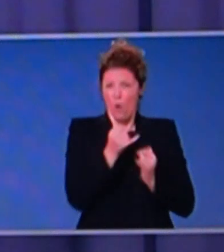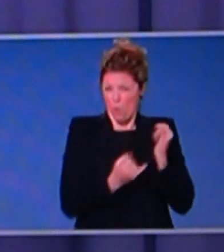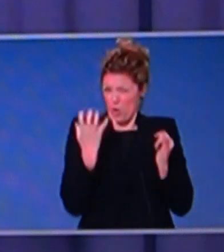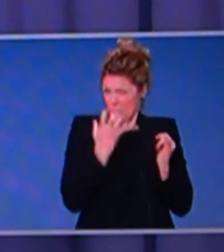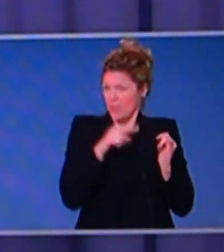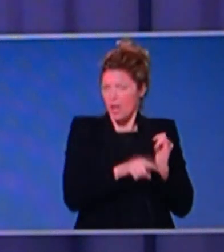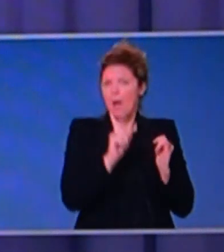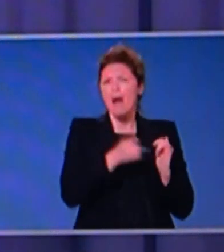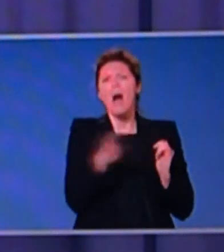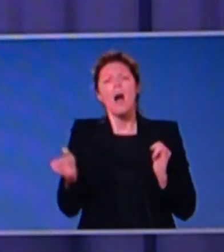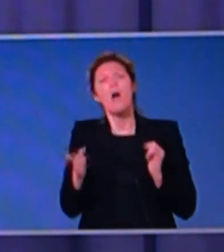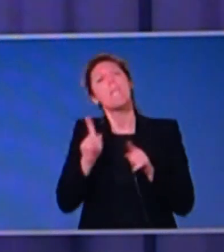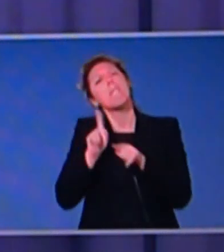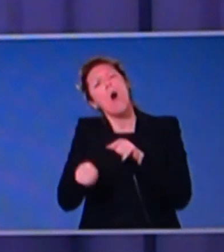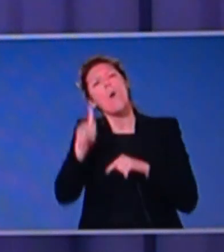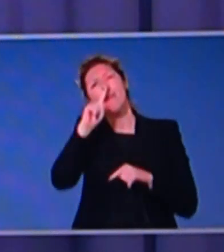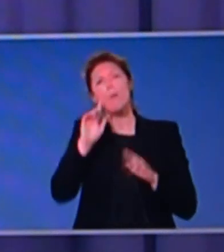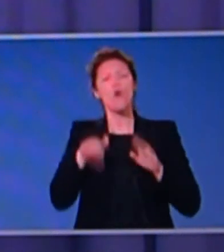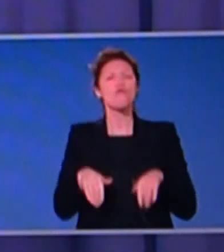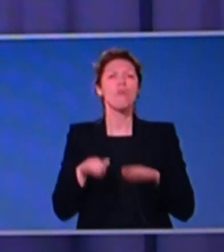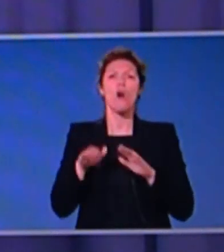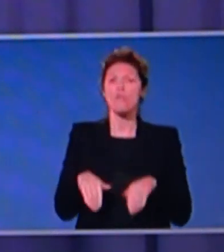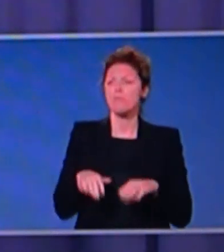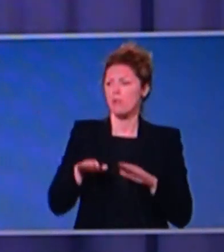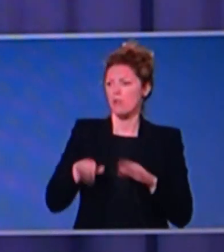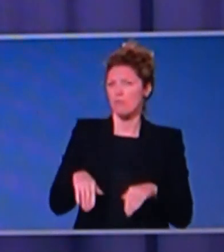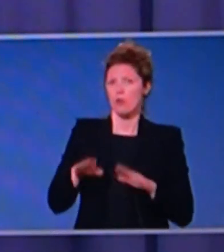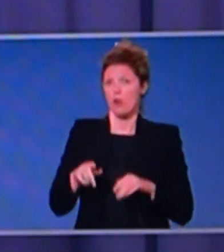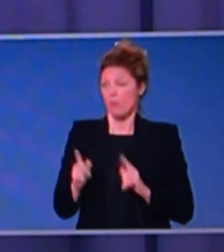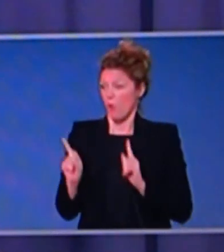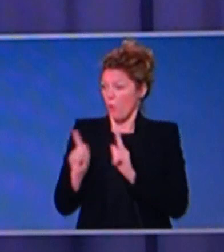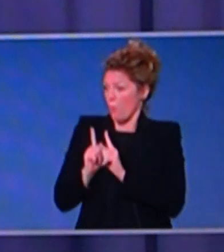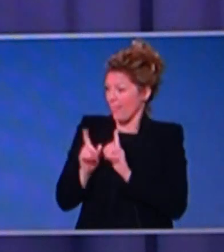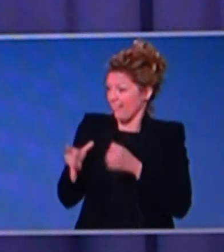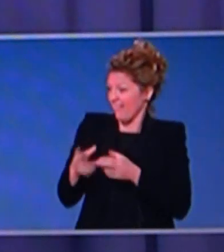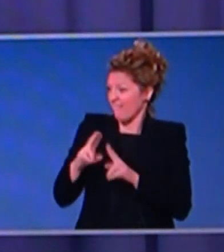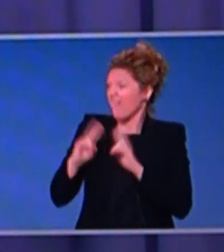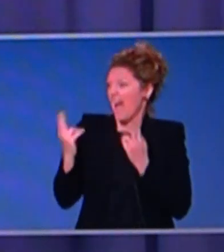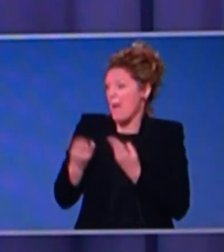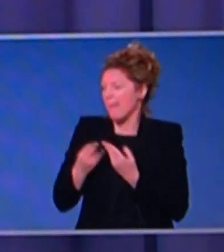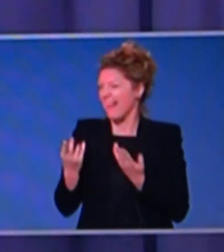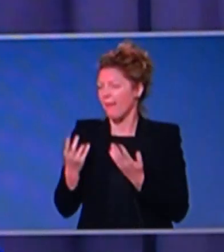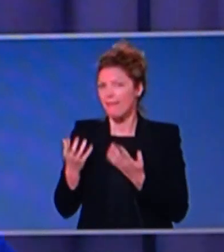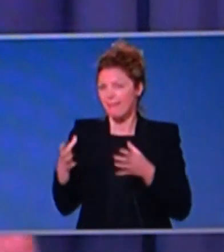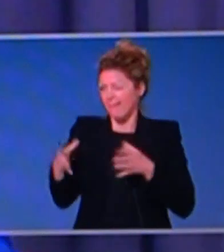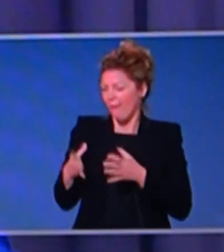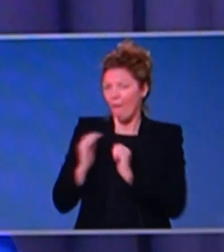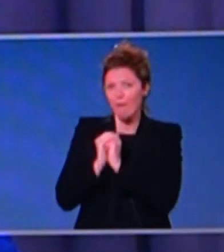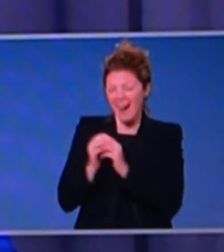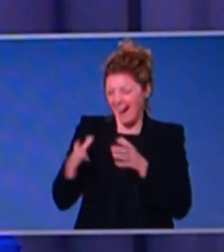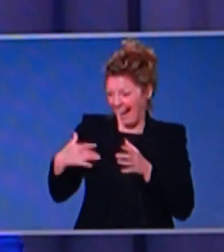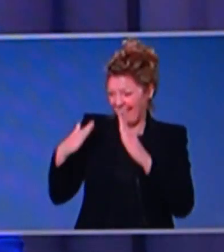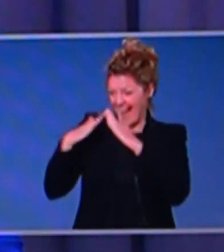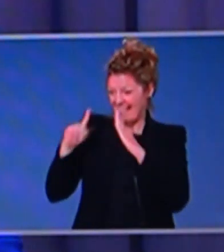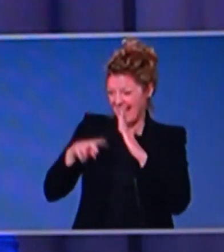of Australians, it is a pressure cooker. We're living with our loved ones. That doesn't mean it's easy. So they're the issues we need to deal with.